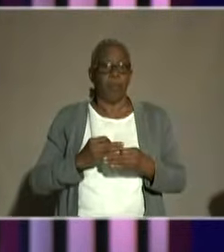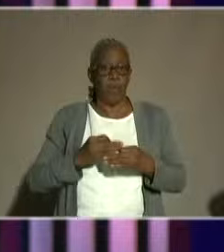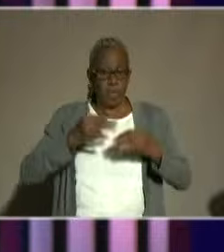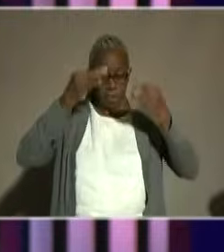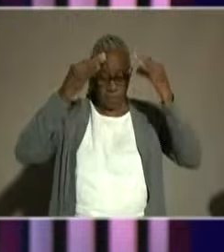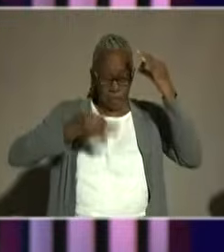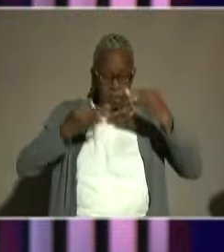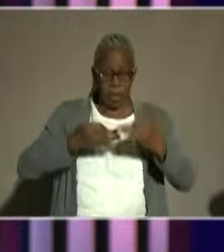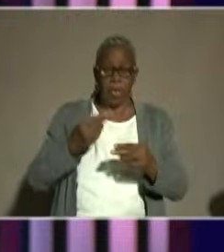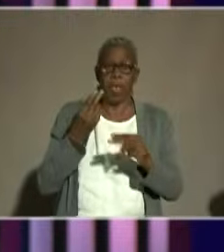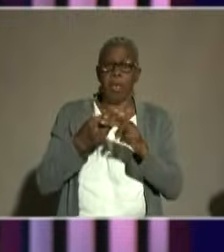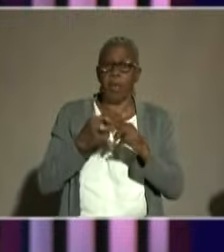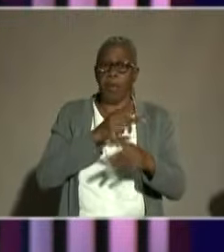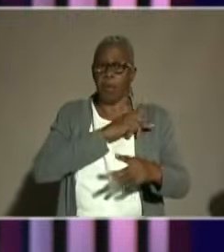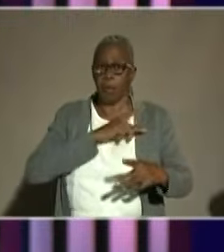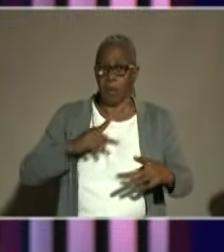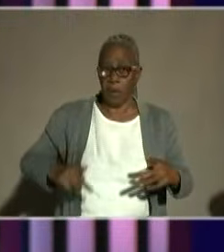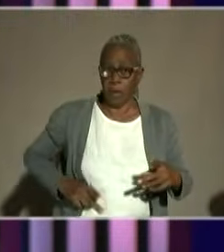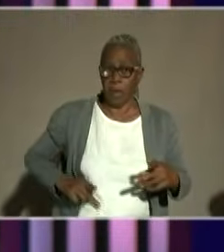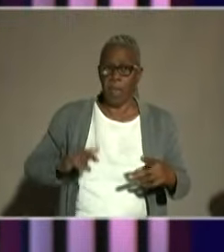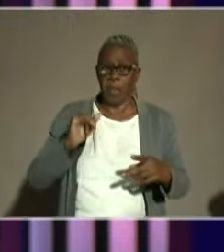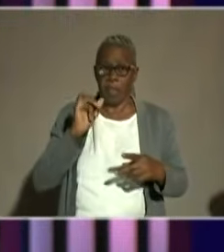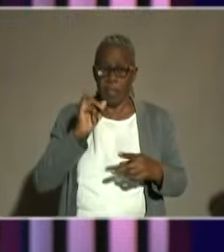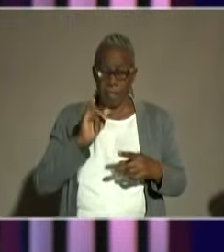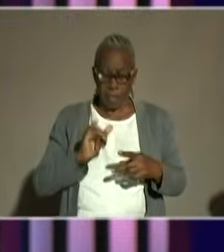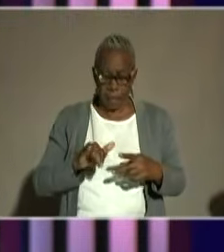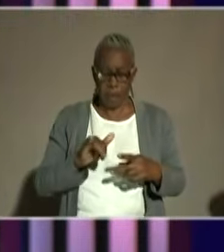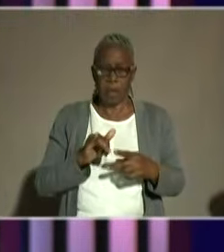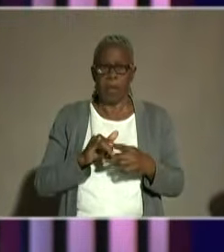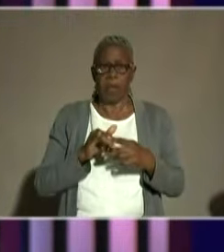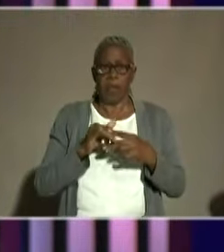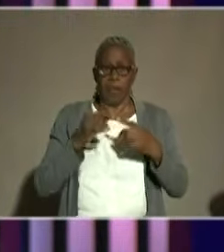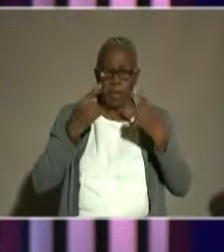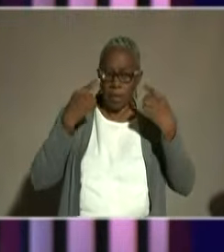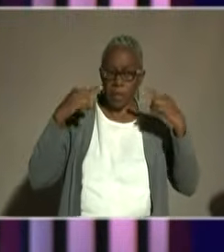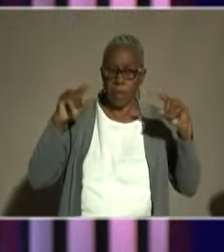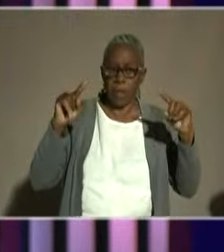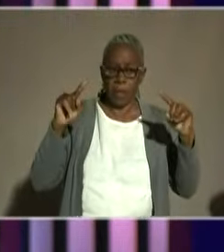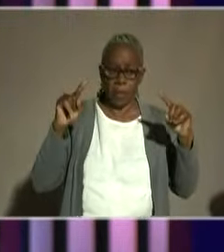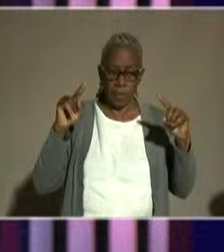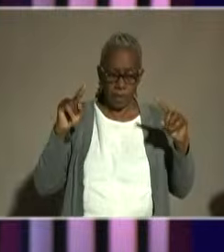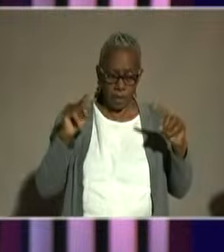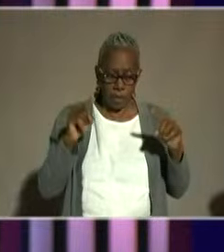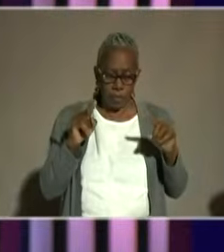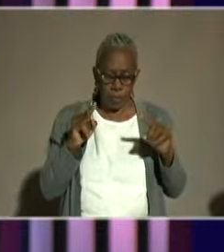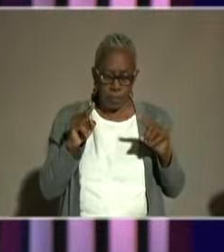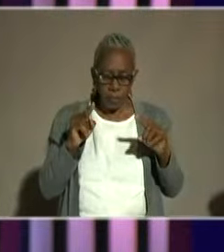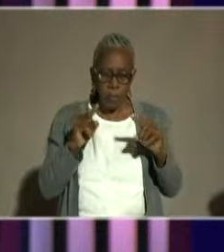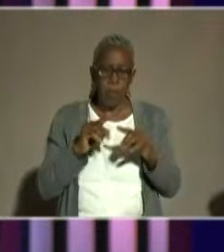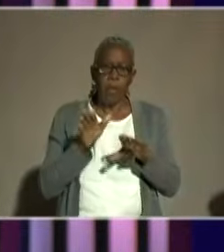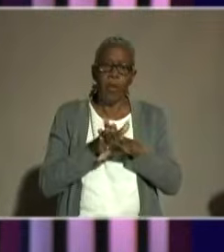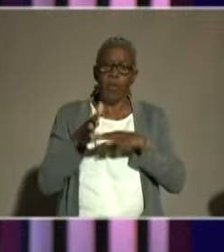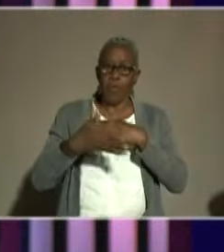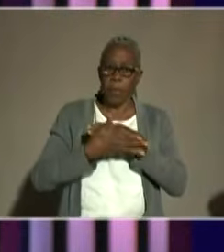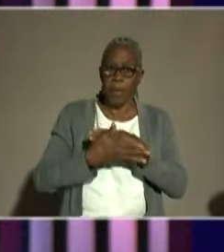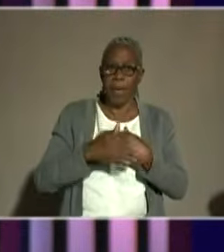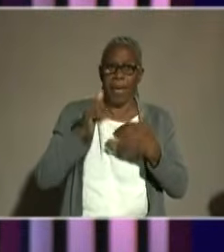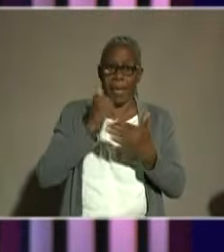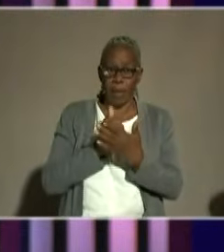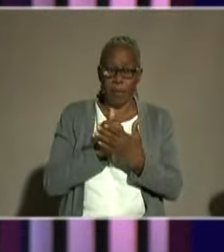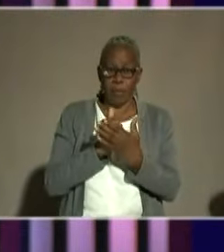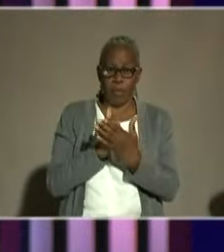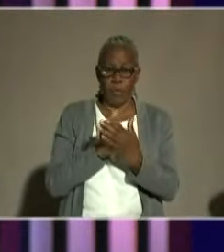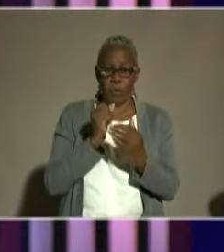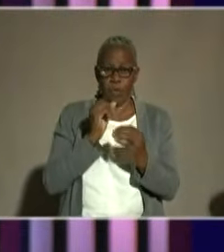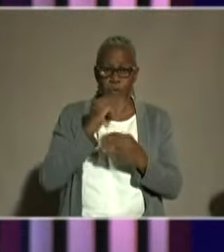to the regional court, which has been established, the Caribbean Court of Justice, which Jamaica helped to design, helped to fund, and which has developed over the